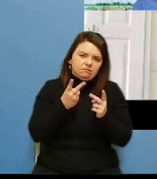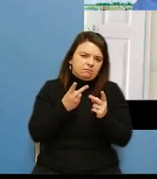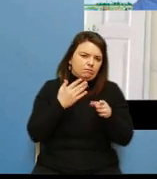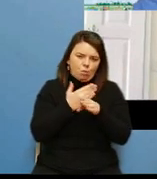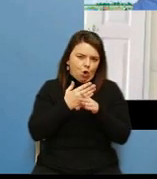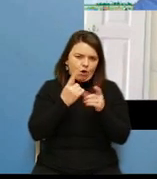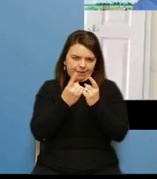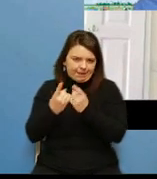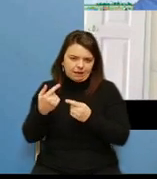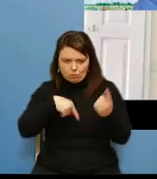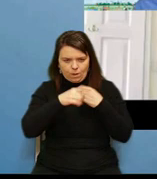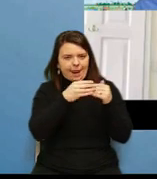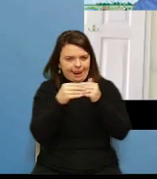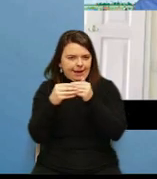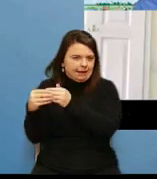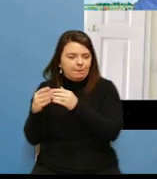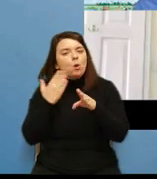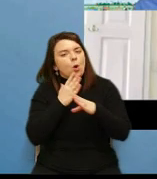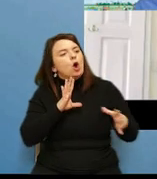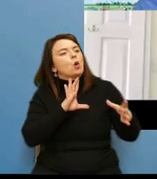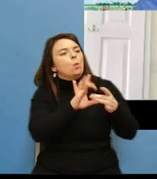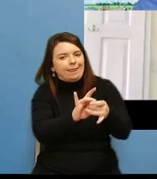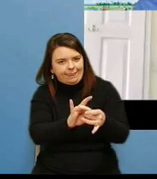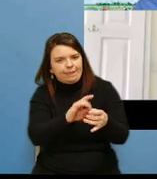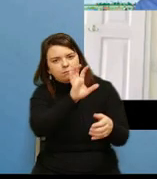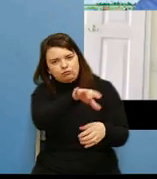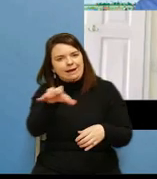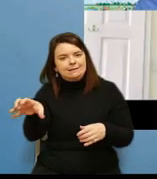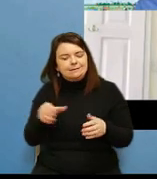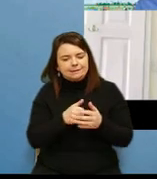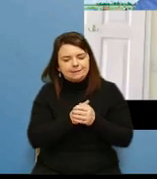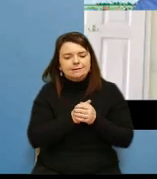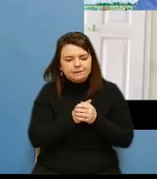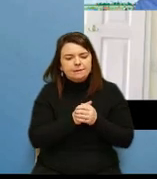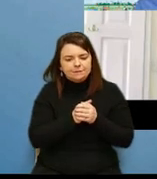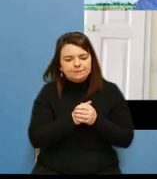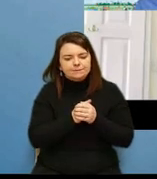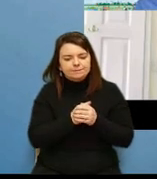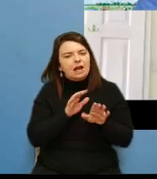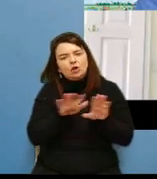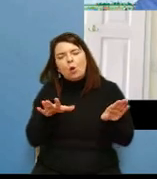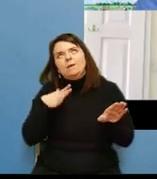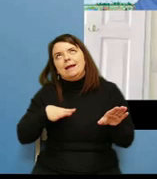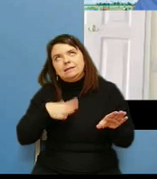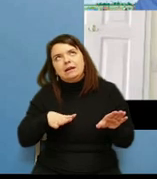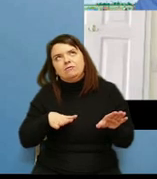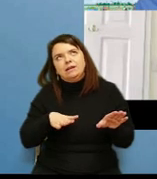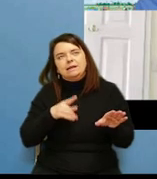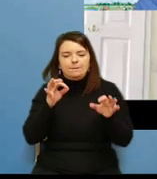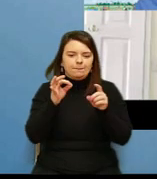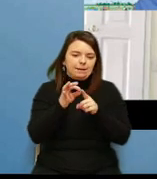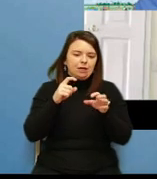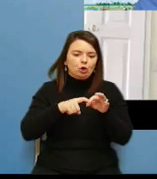other work streams that we'll tend to lead on, but we'll work with practices on,